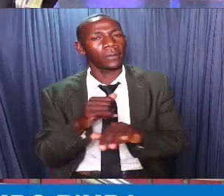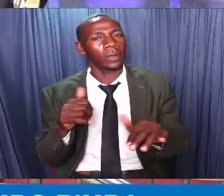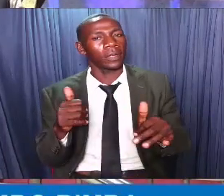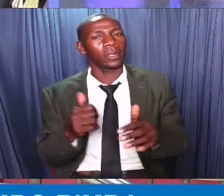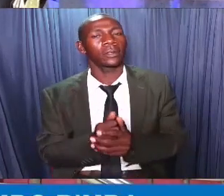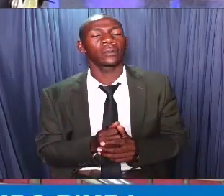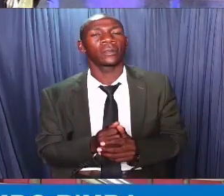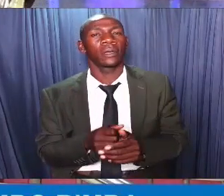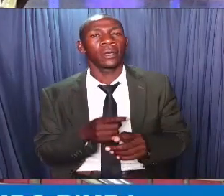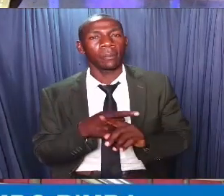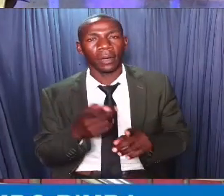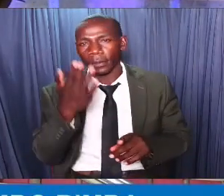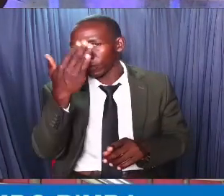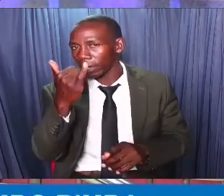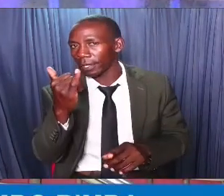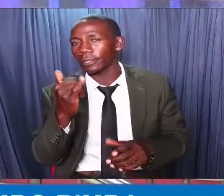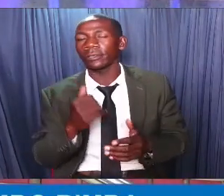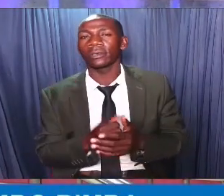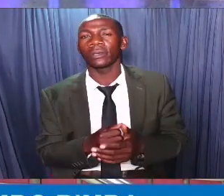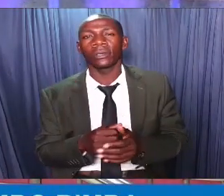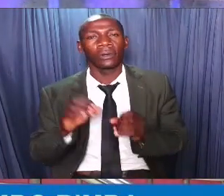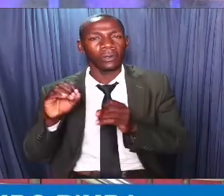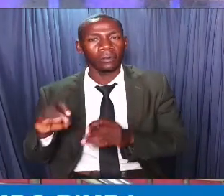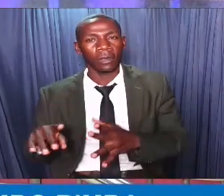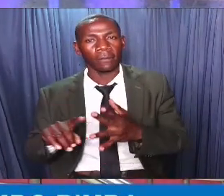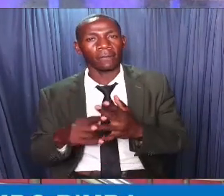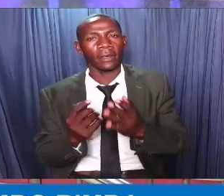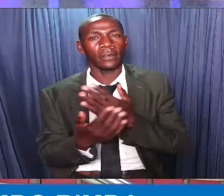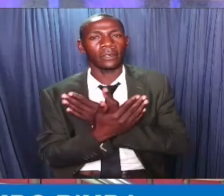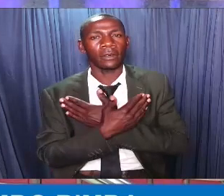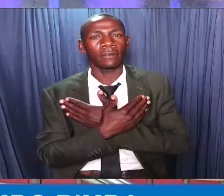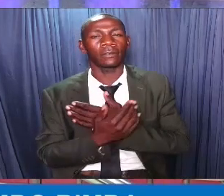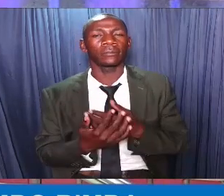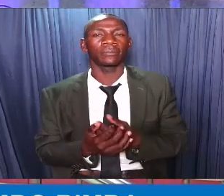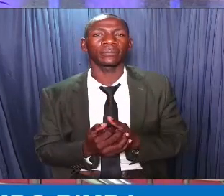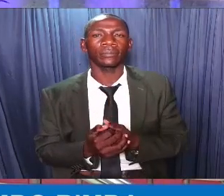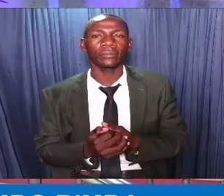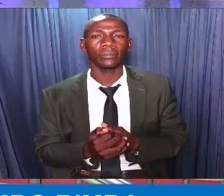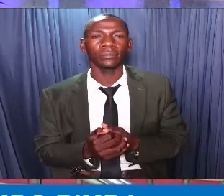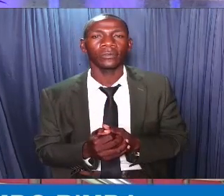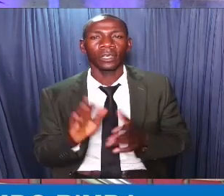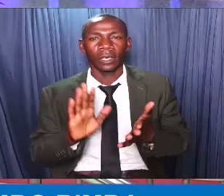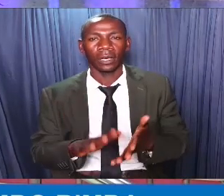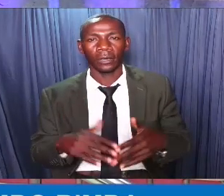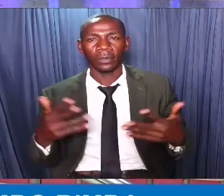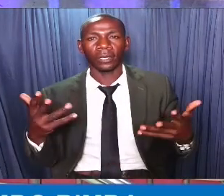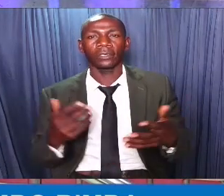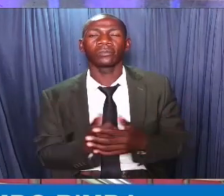much okay. Lakini mbona? But why? Umeacha upendo wa kwanza. You forsaken the first love.